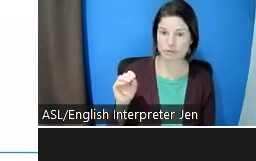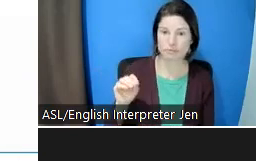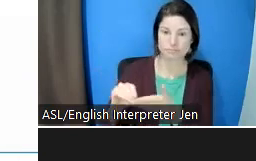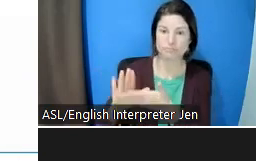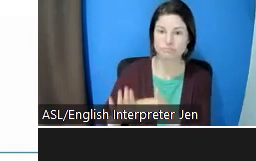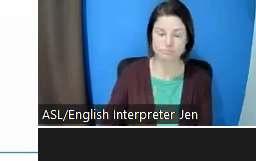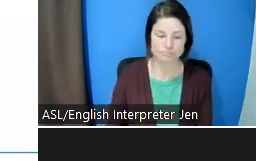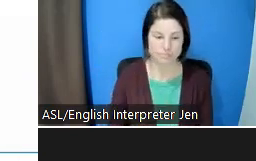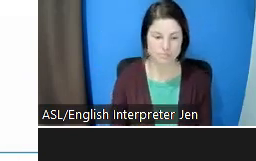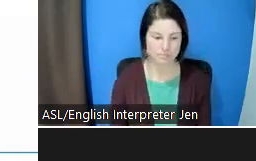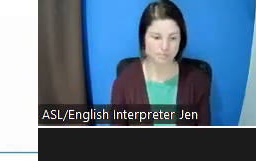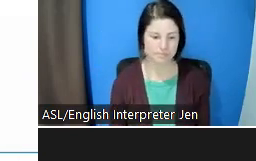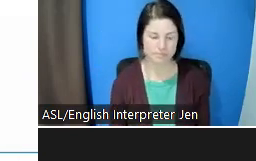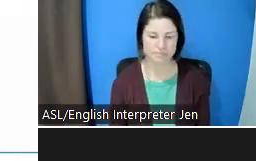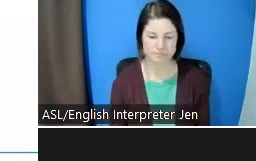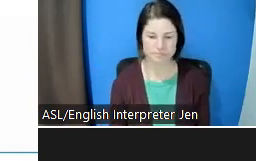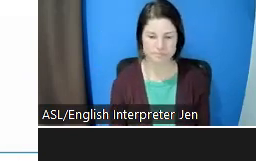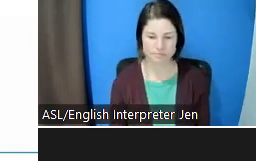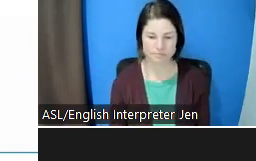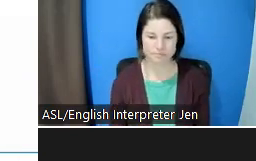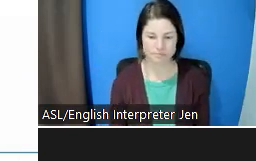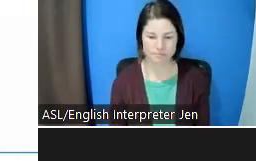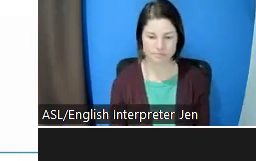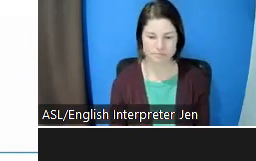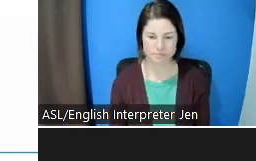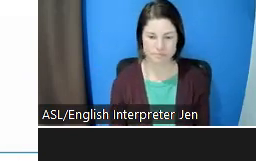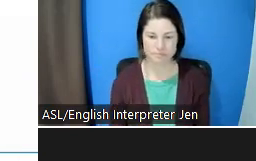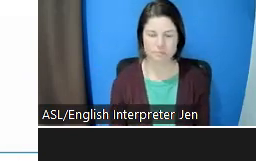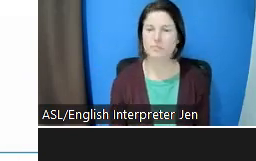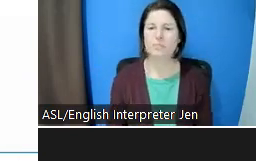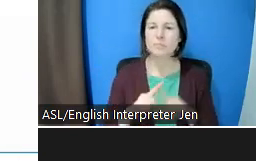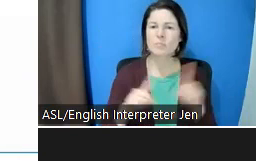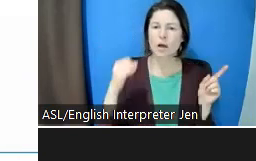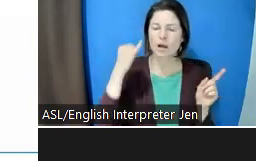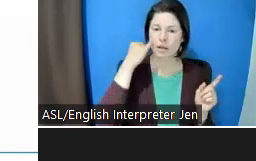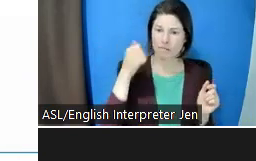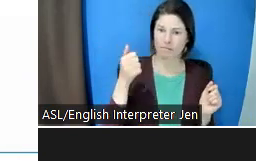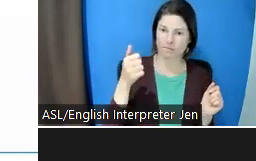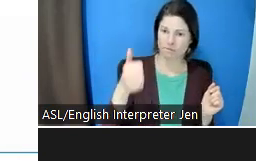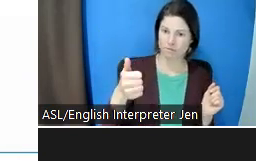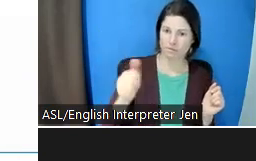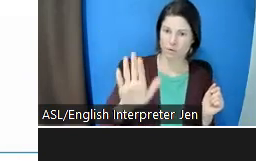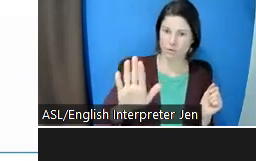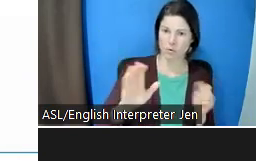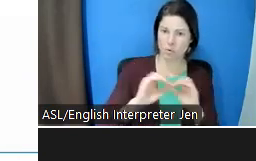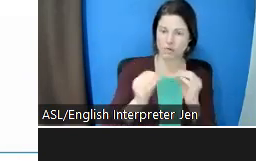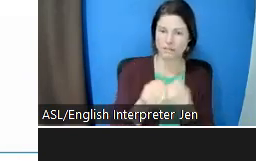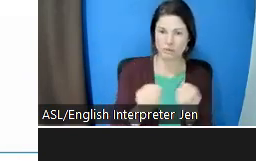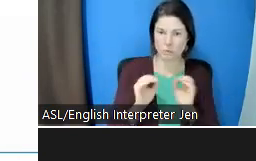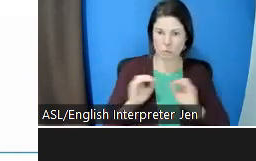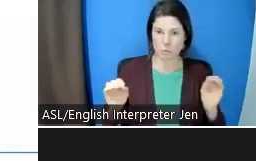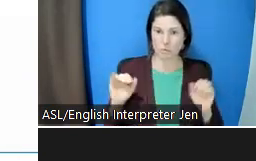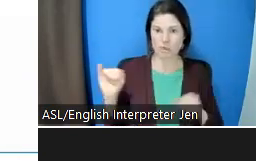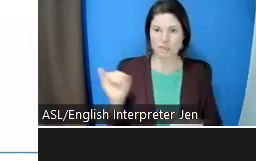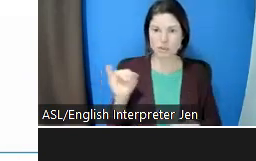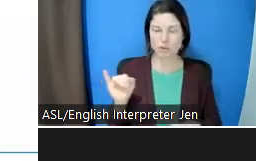But as you can see here on the application, organizations without insurance may be considered on a case-by-case basis in regards